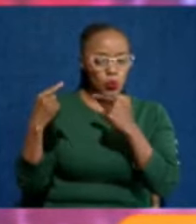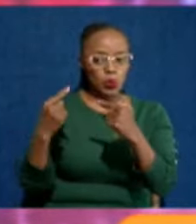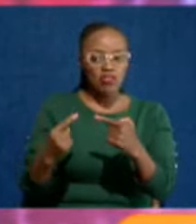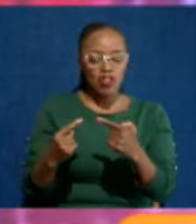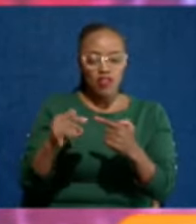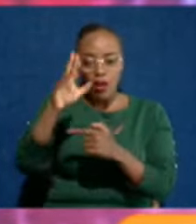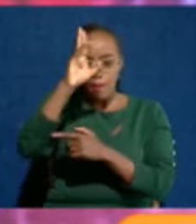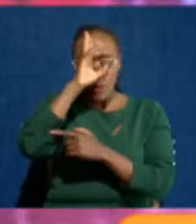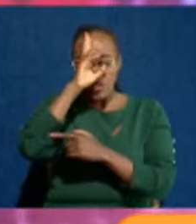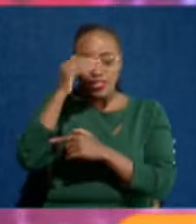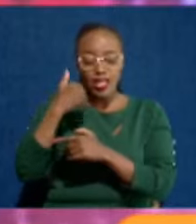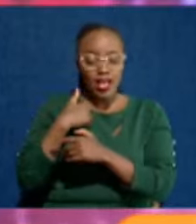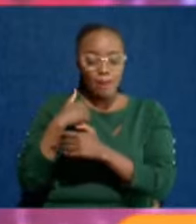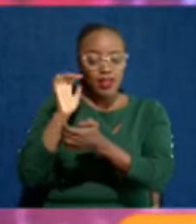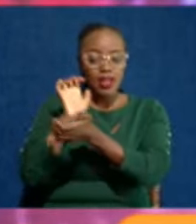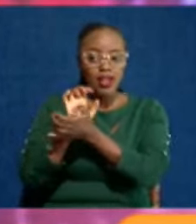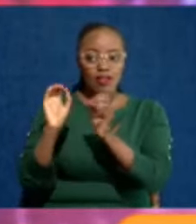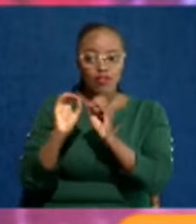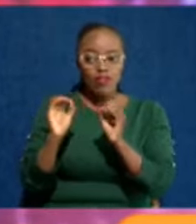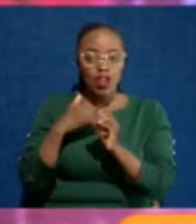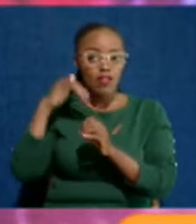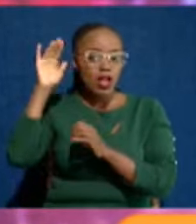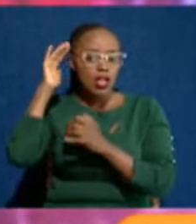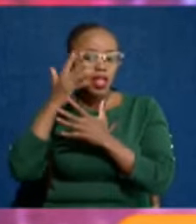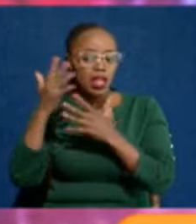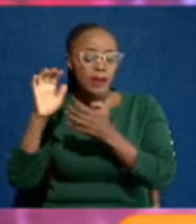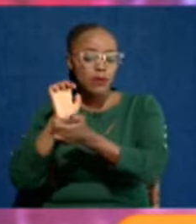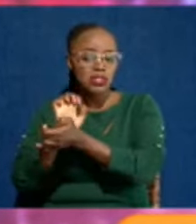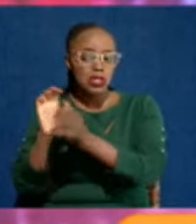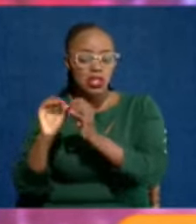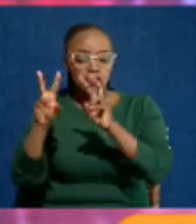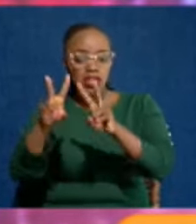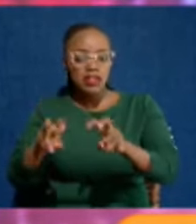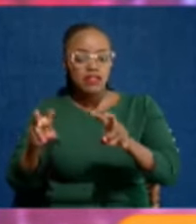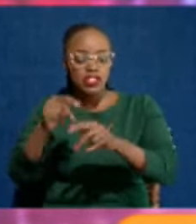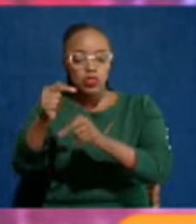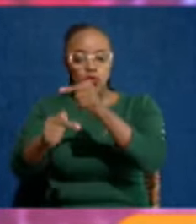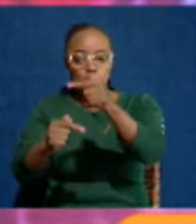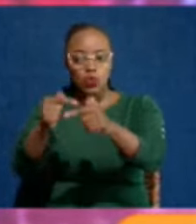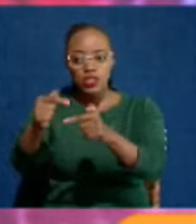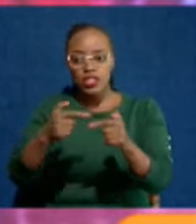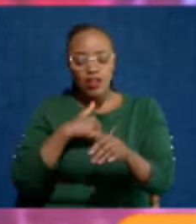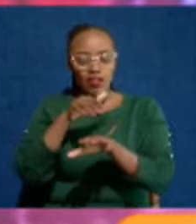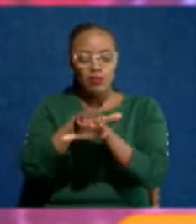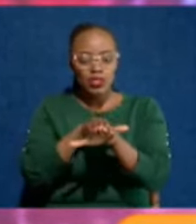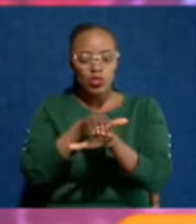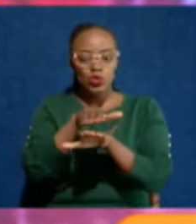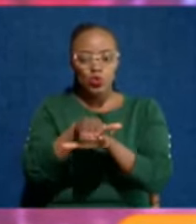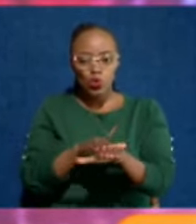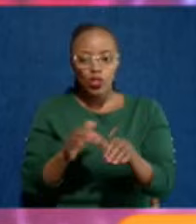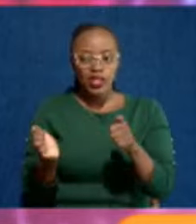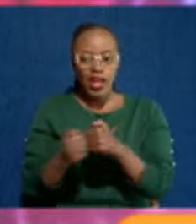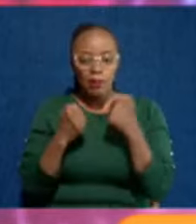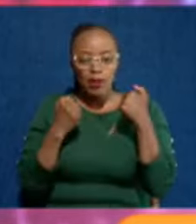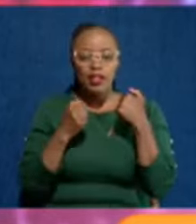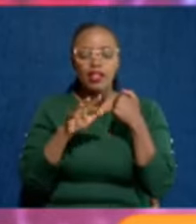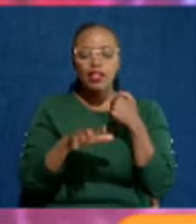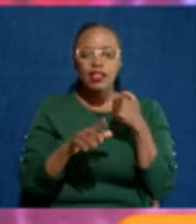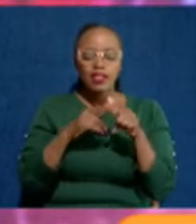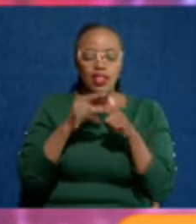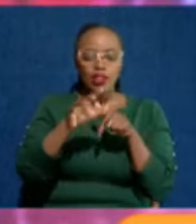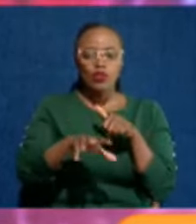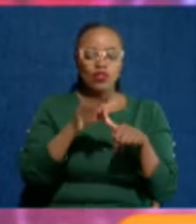police officer has been brought to book, we've not even heard of any prosecution, and the investigations that have been quite slow in happening, we're getting to the